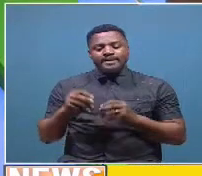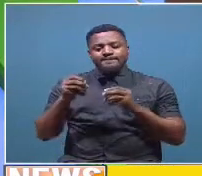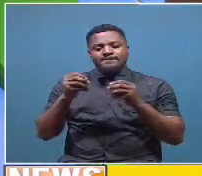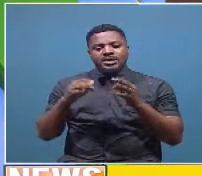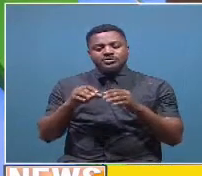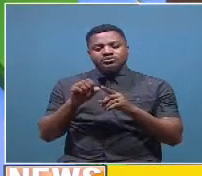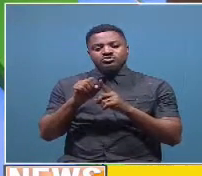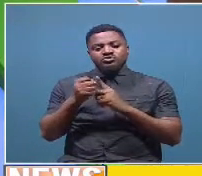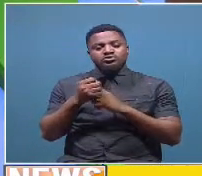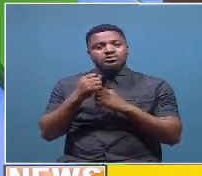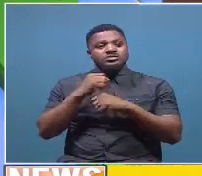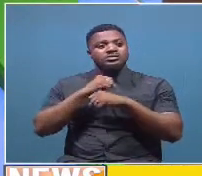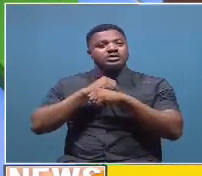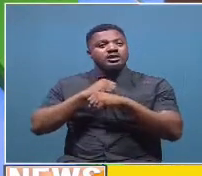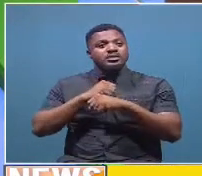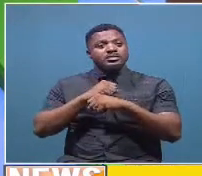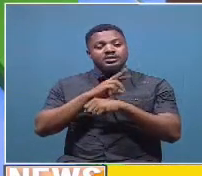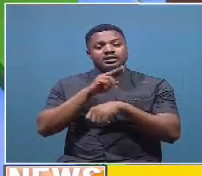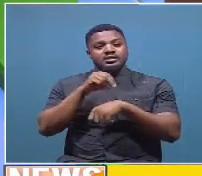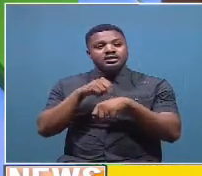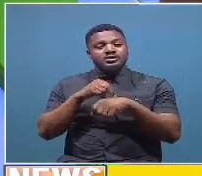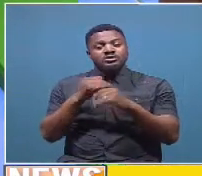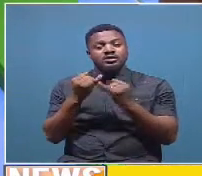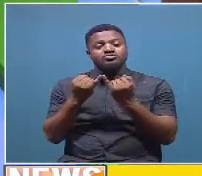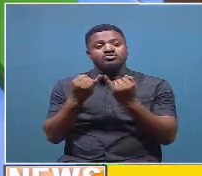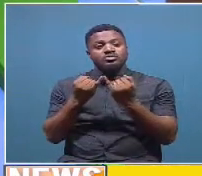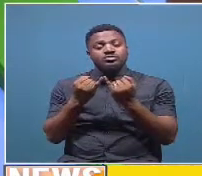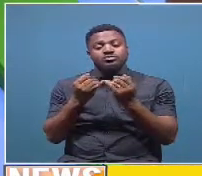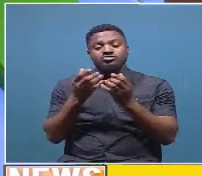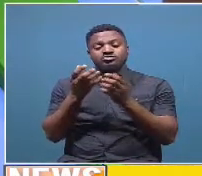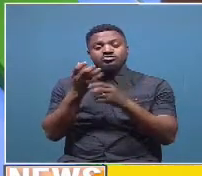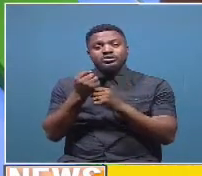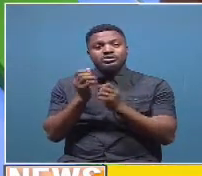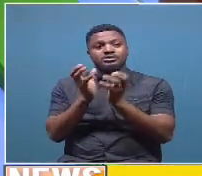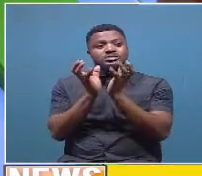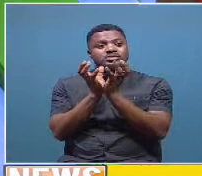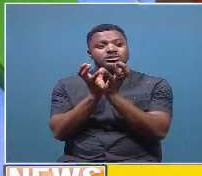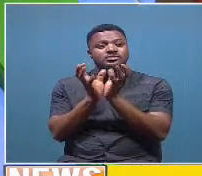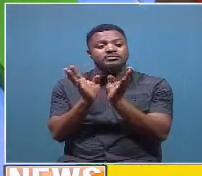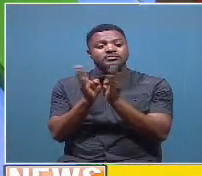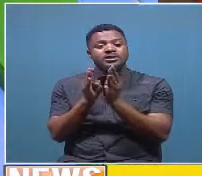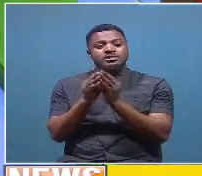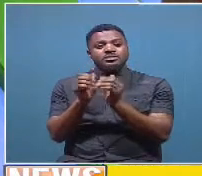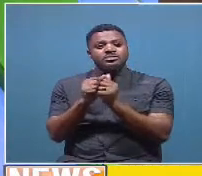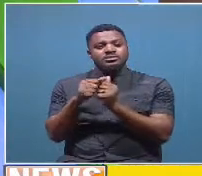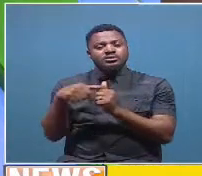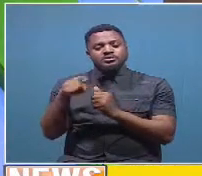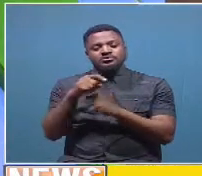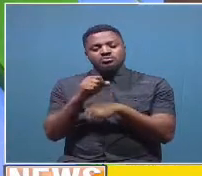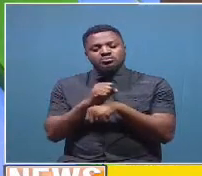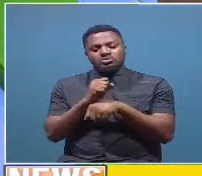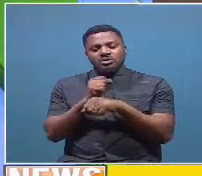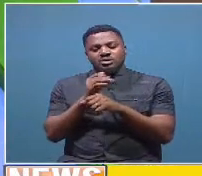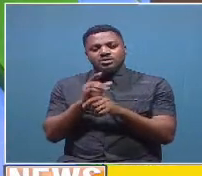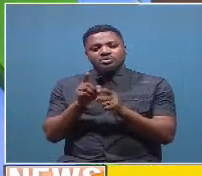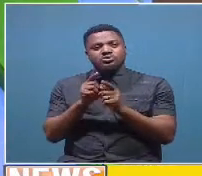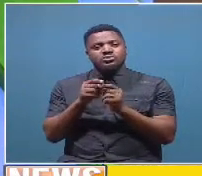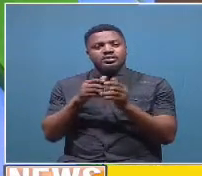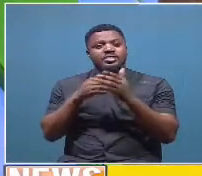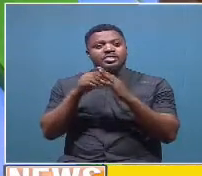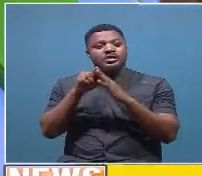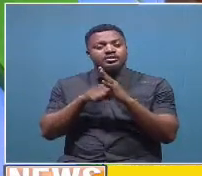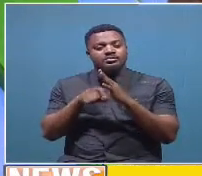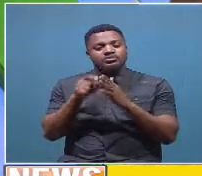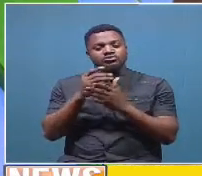Management of the Social Security and National Insurance Trust (NIT) has met with self-employed workers and the leadership